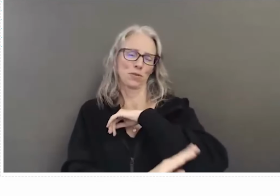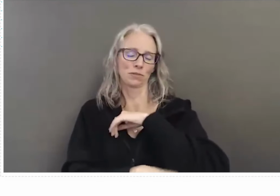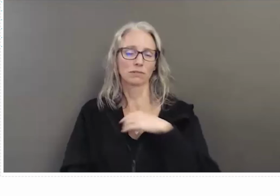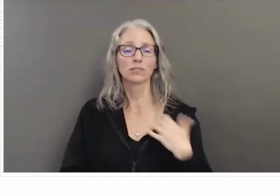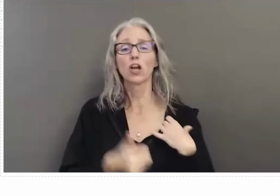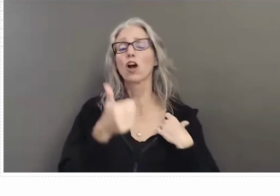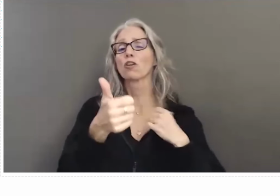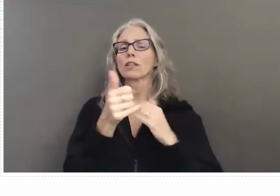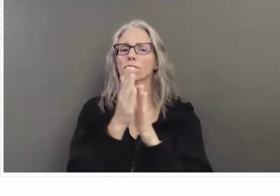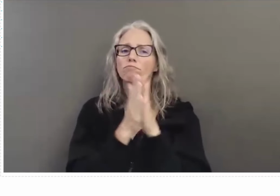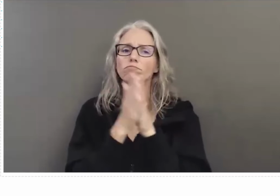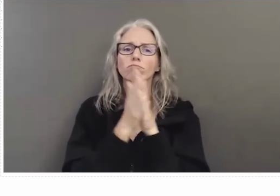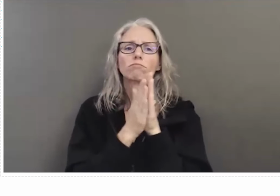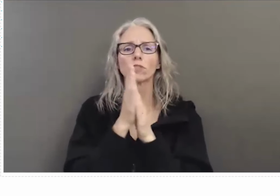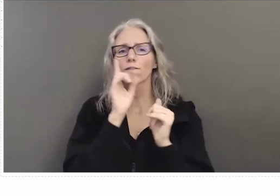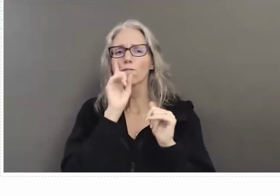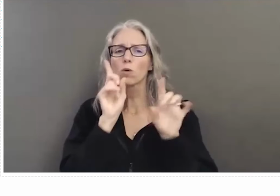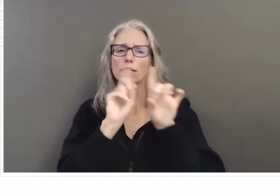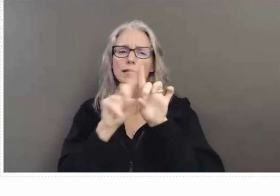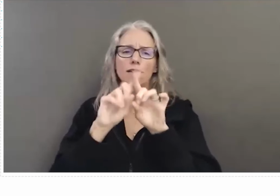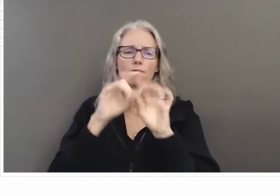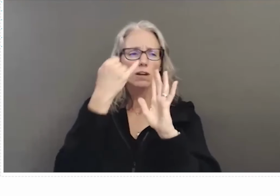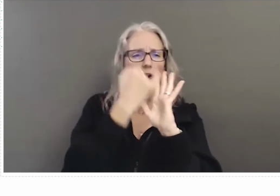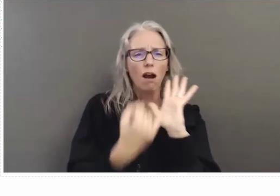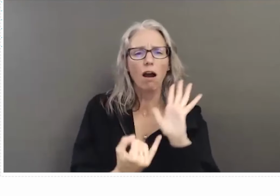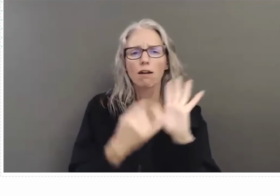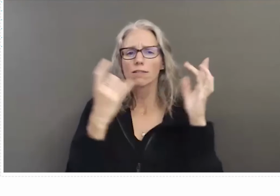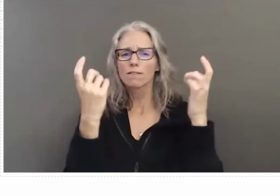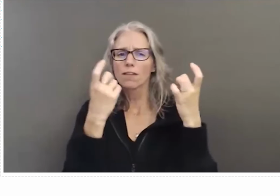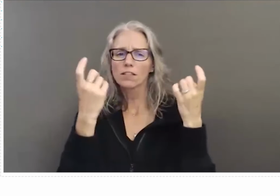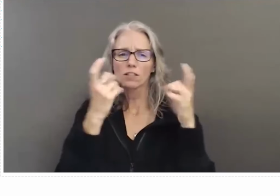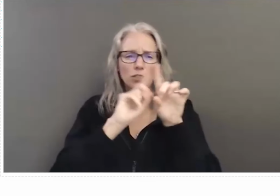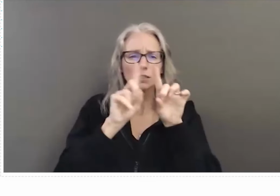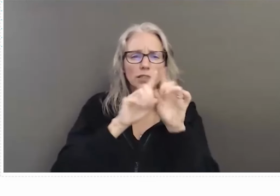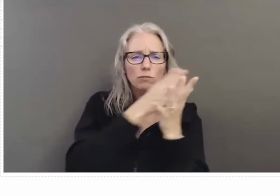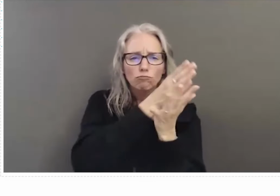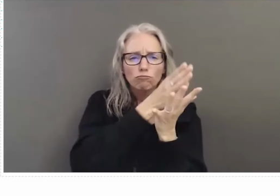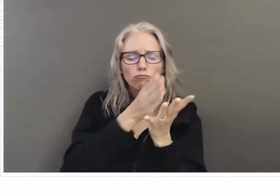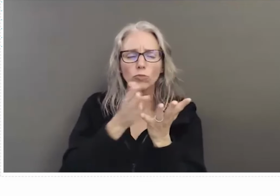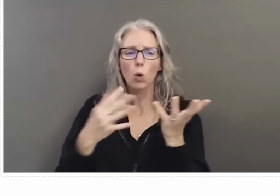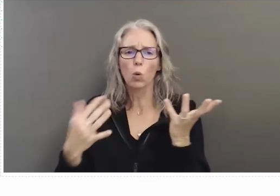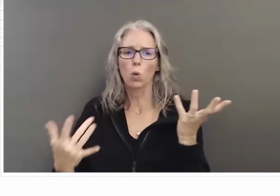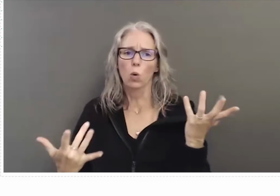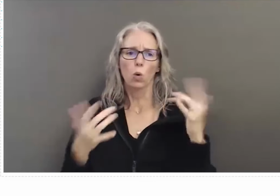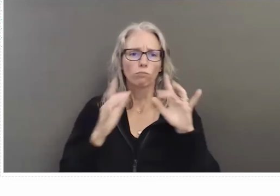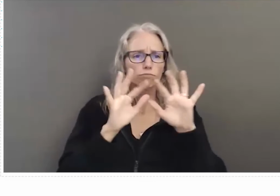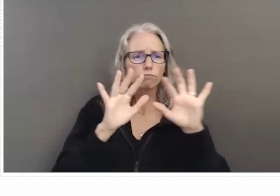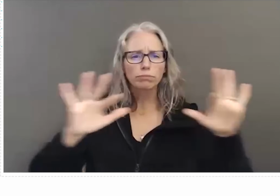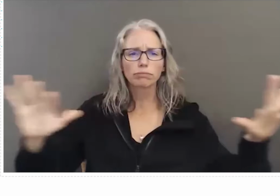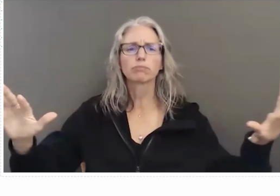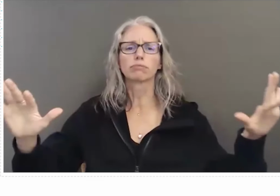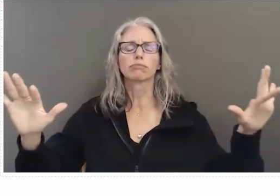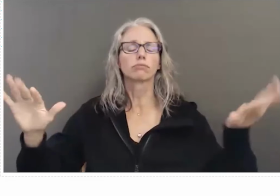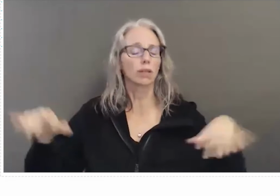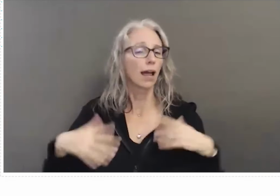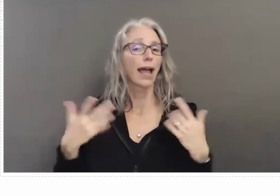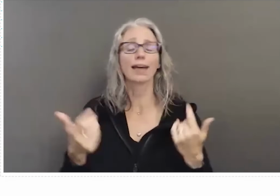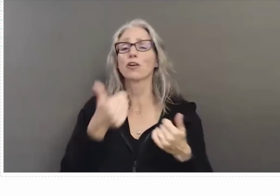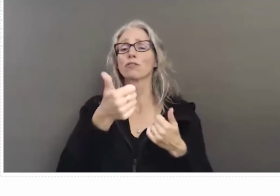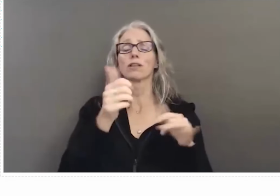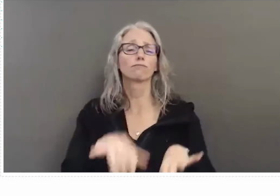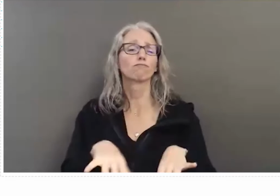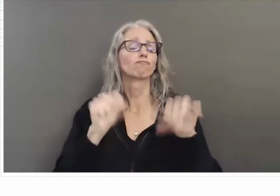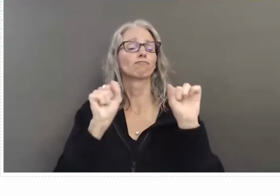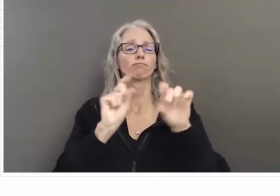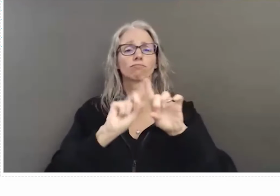lineups, she brings a wealth of artistic accolades to her role, having cultivated unforgettable events that